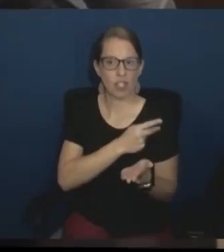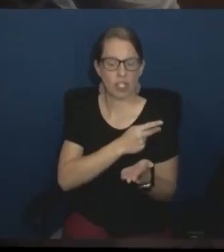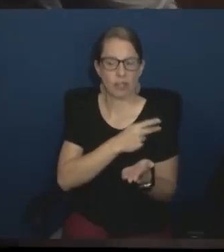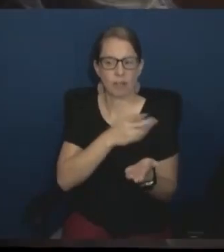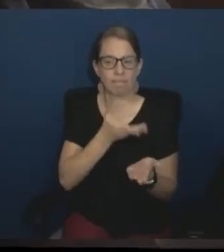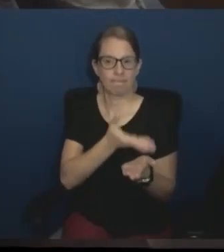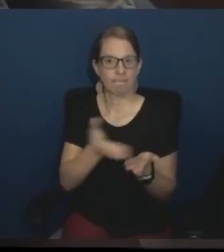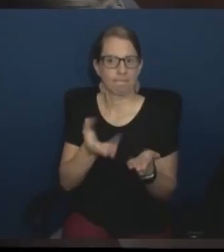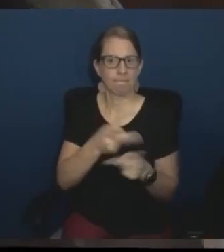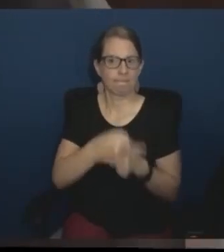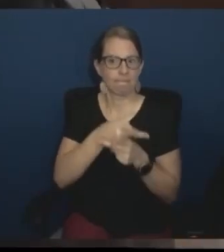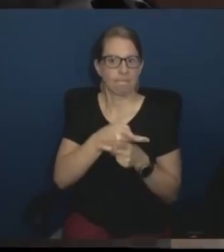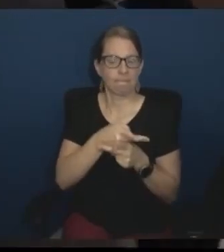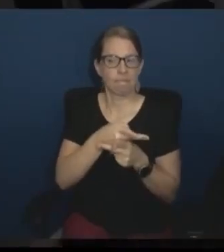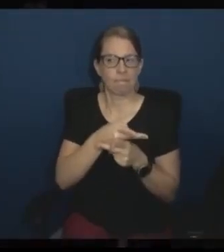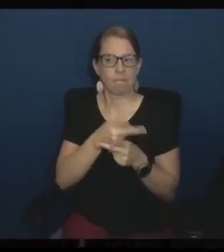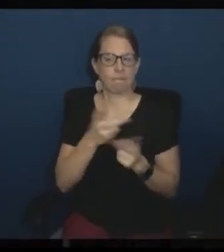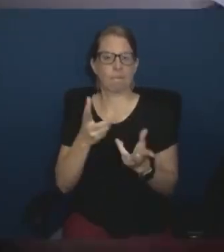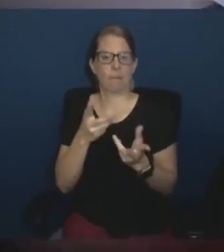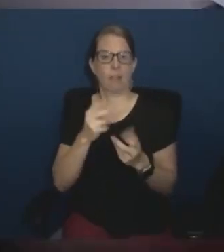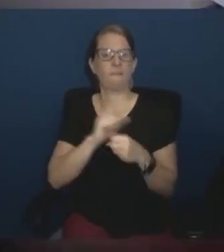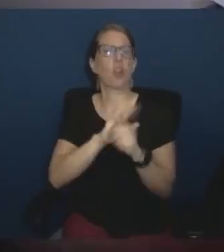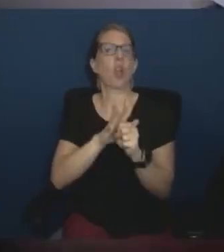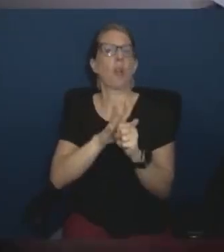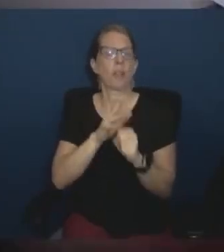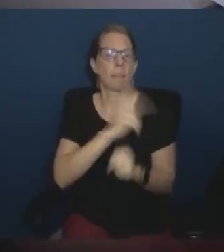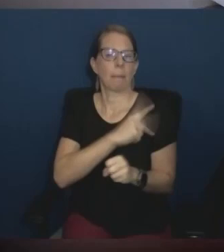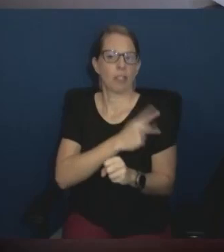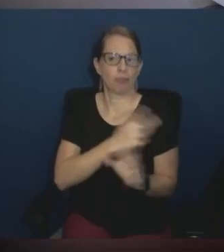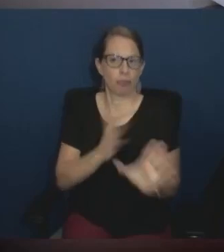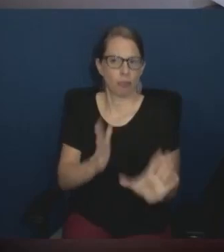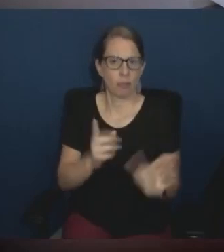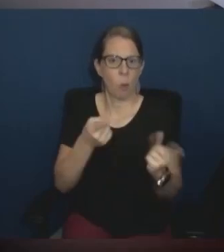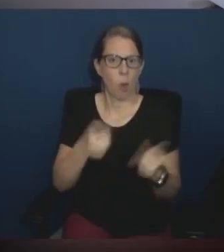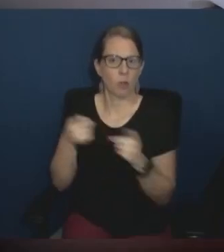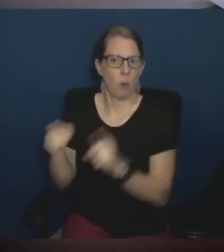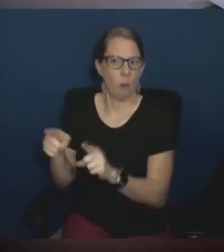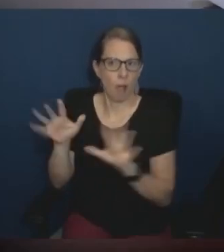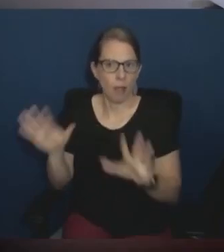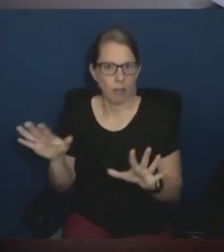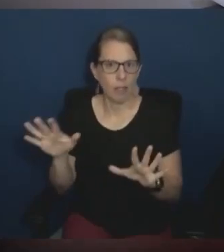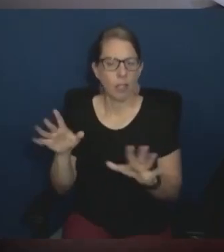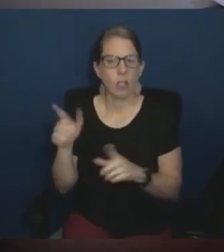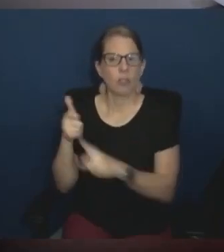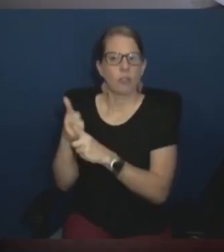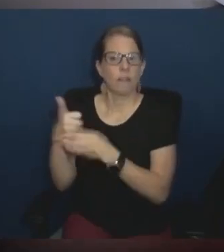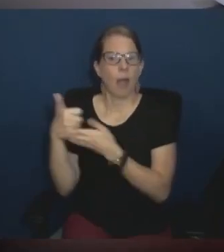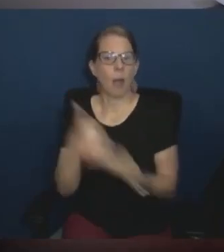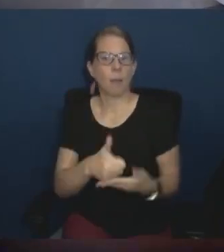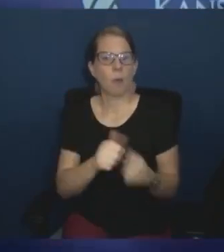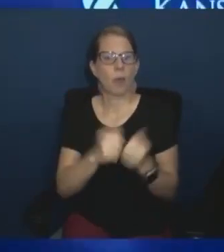patient. What's going on, and what are you there to help with? So the